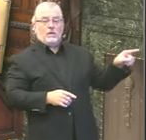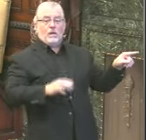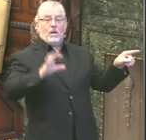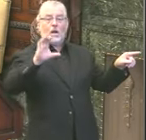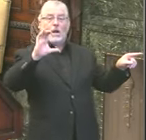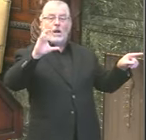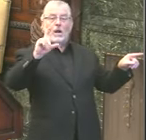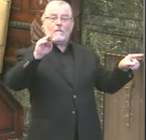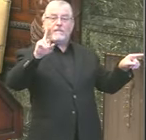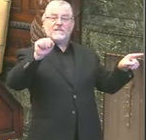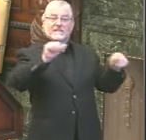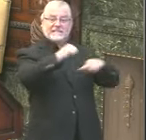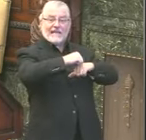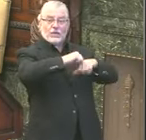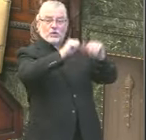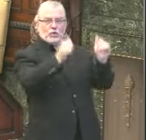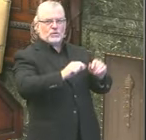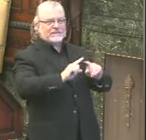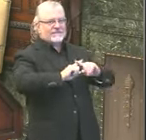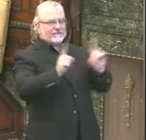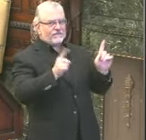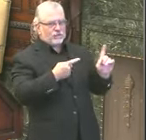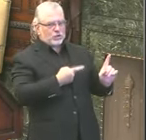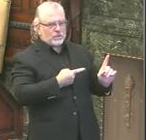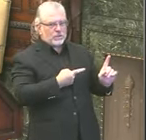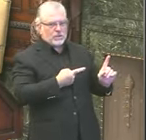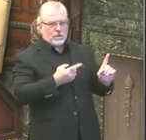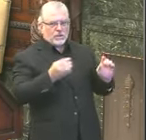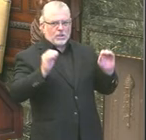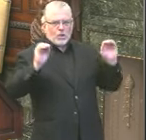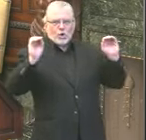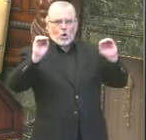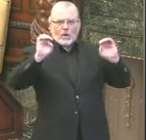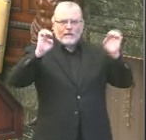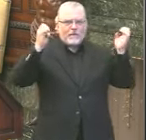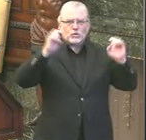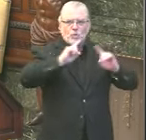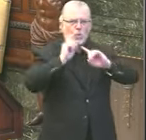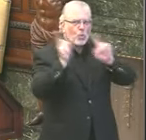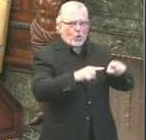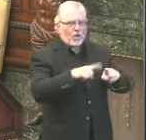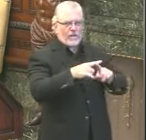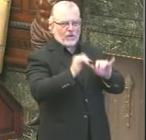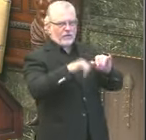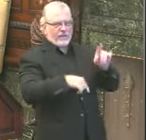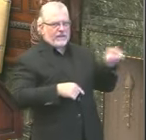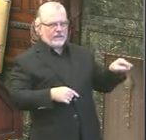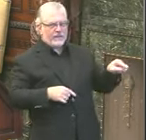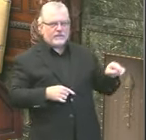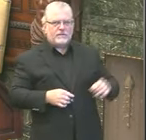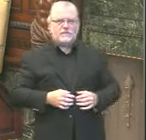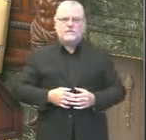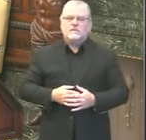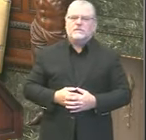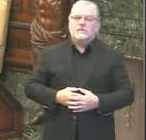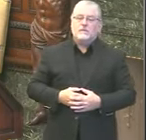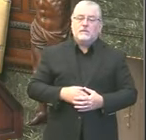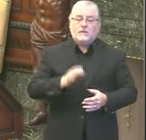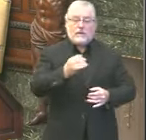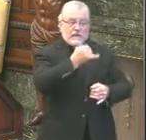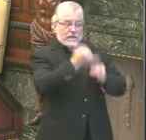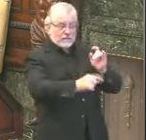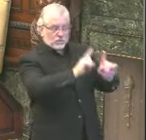declaration in place. We will follow the process as we know it. Okay. And then last thing, we've